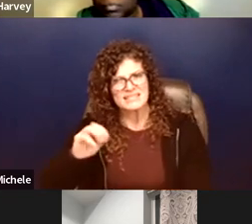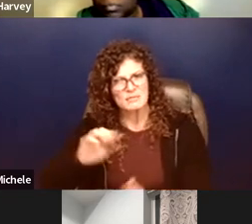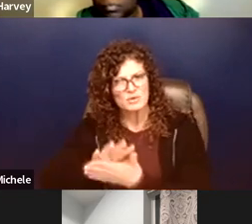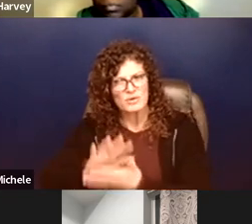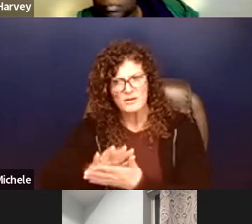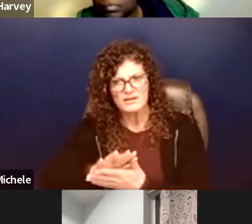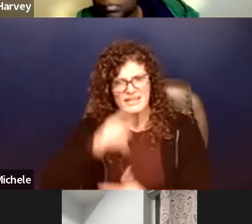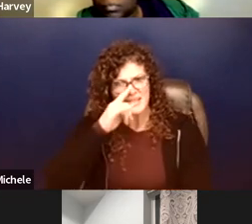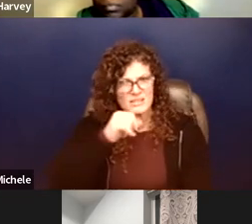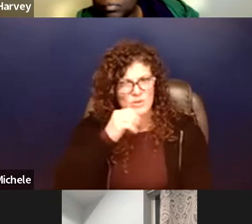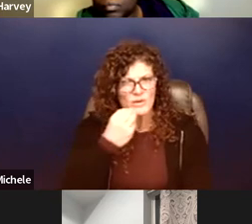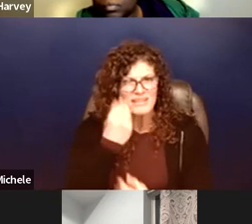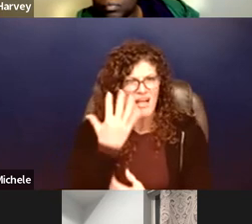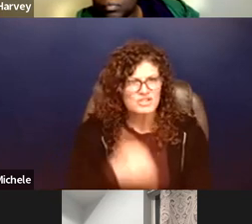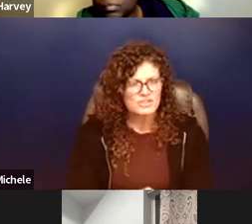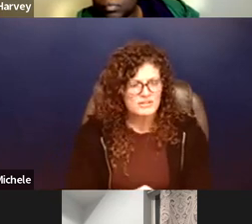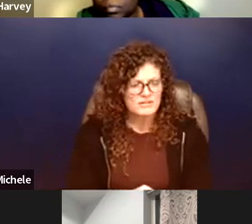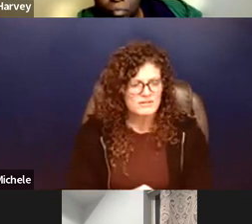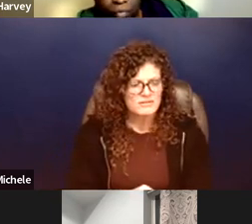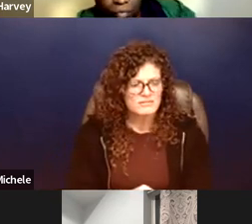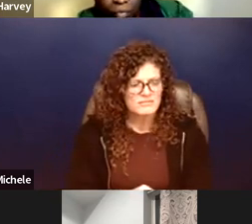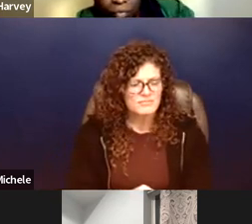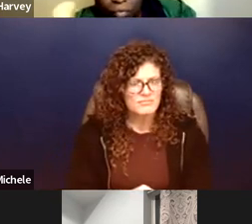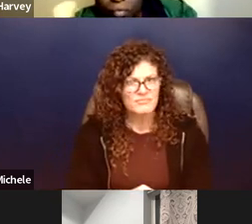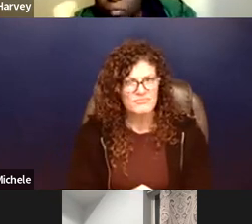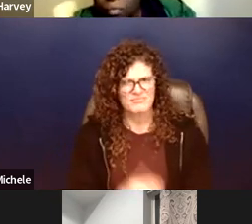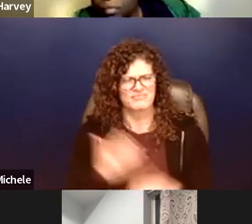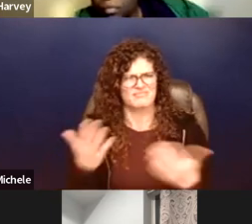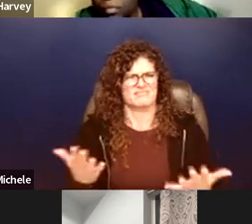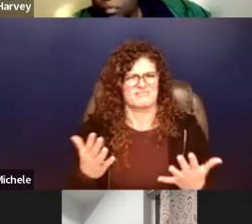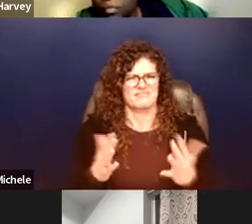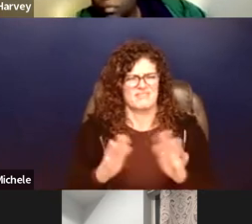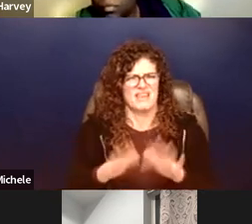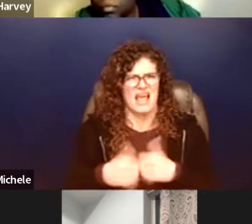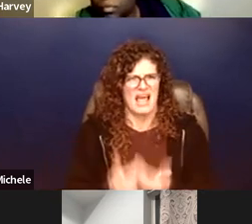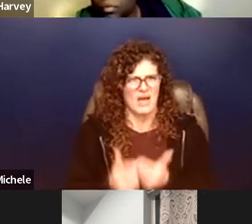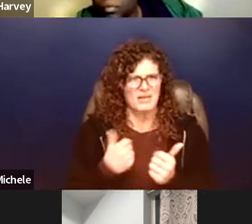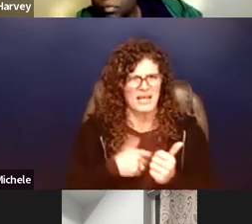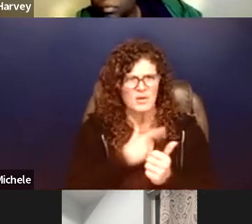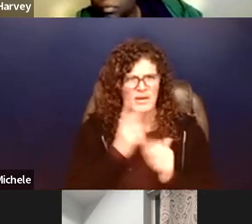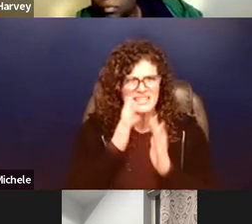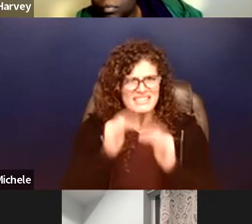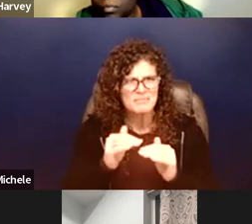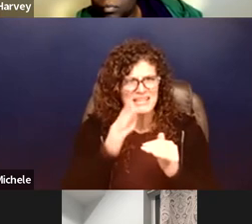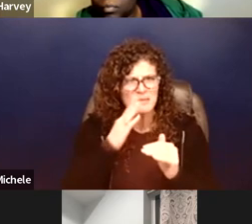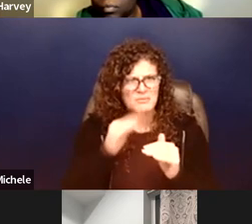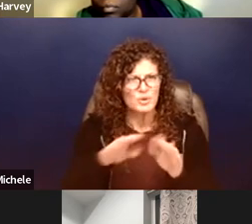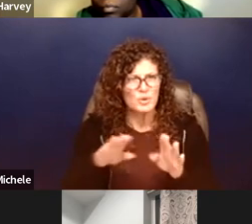kids are not eating lunch. Well, how can we expect kids to perform well if the nutrition isn't there through a lack